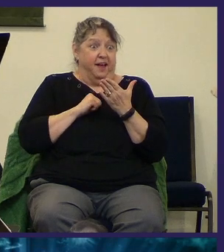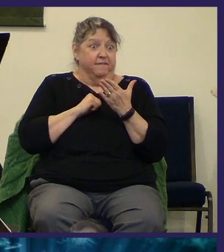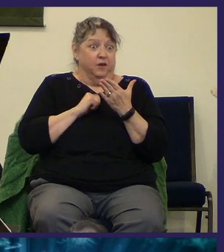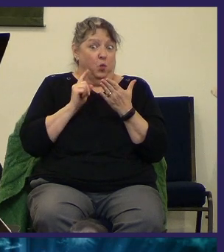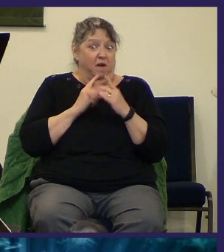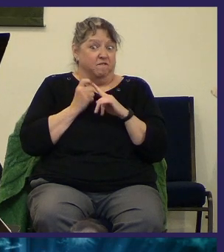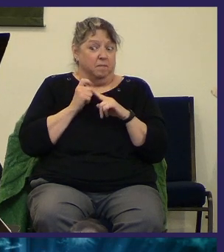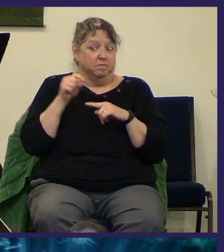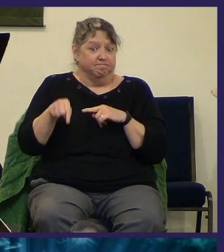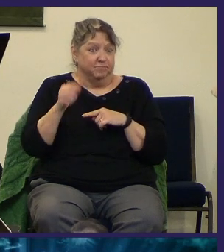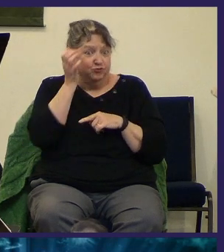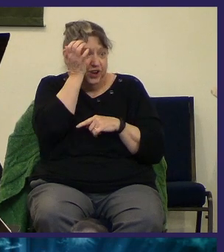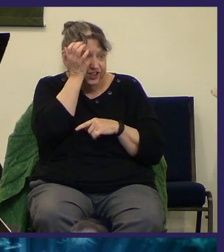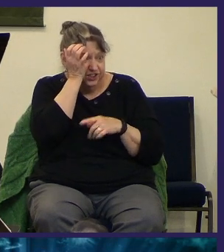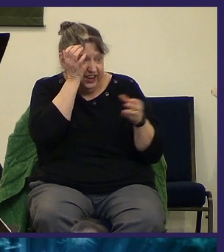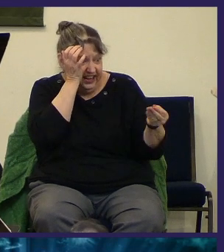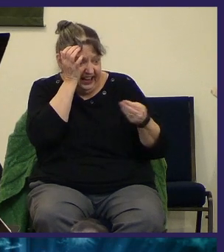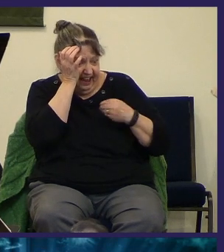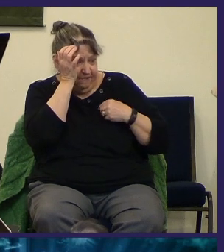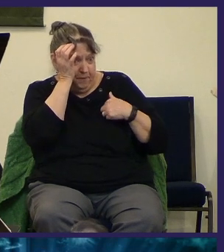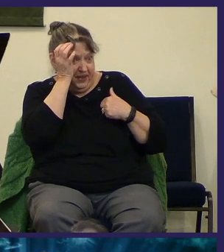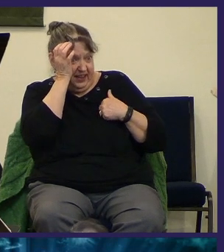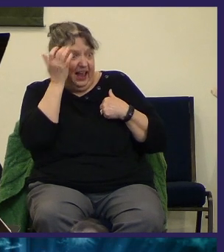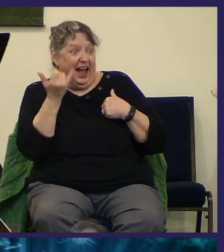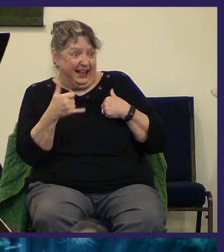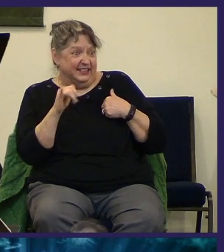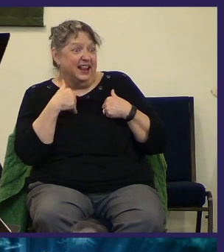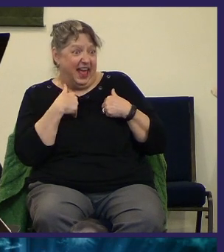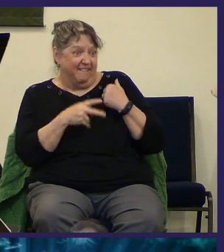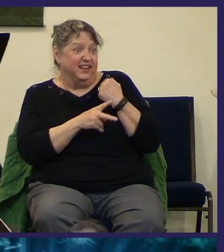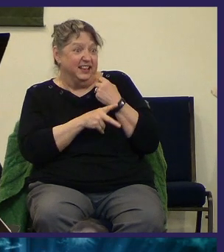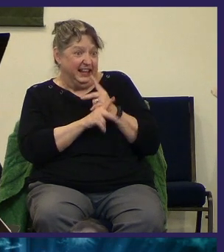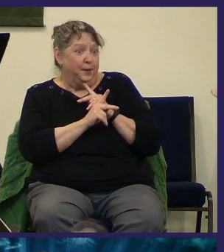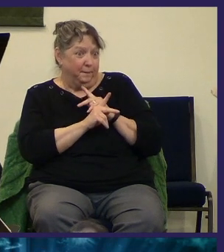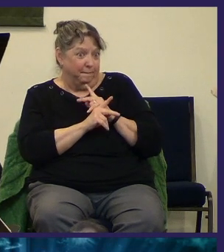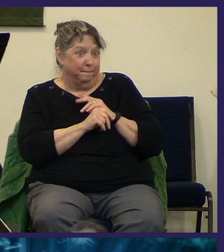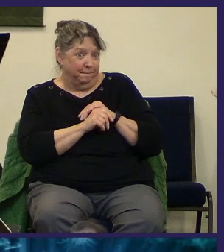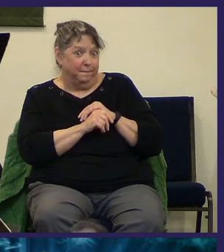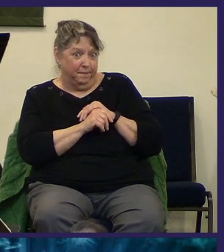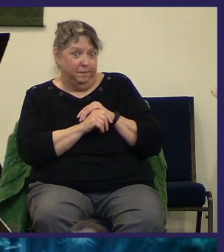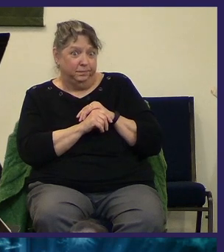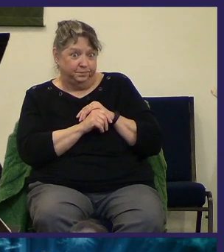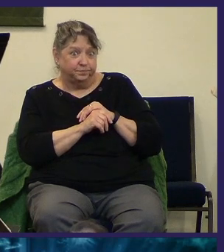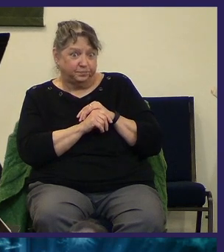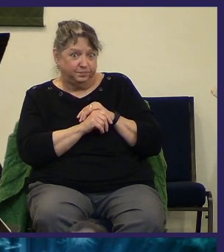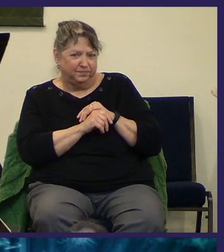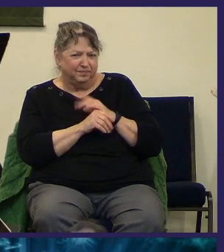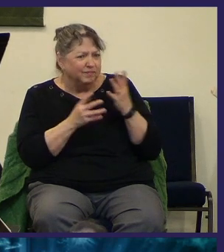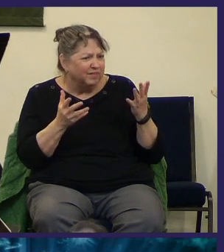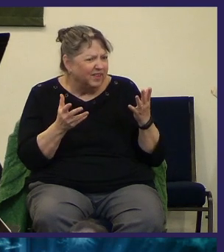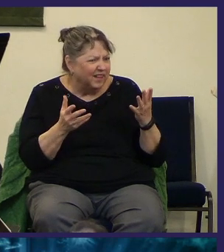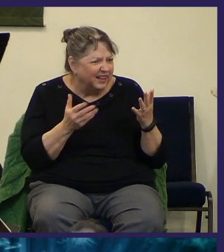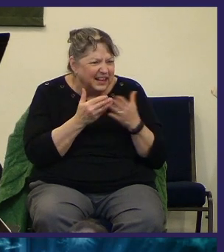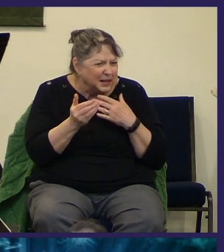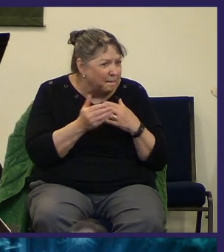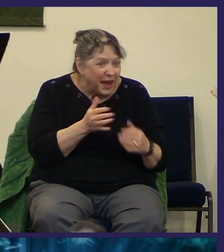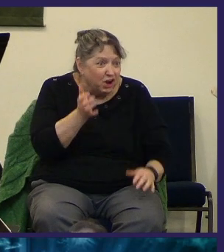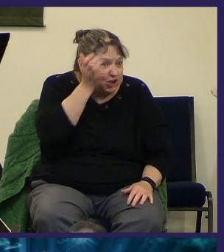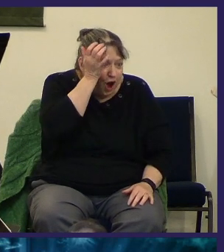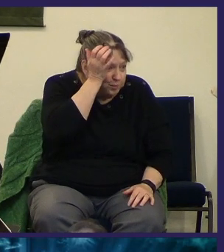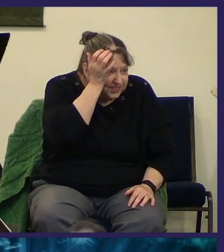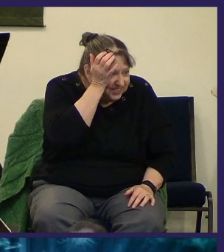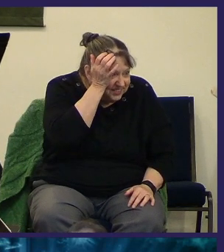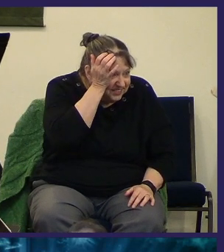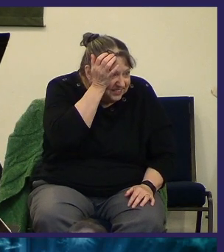he gave it to me um so just even from out of the garbage god's word can go